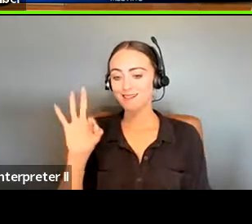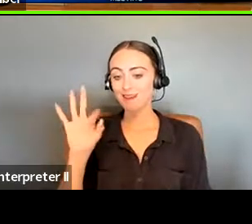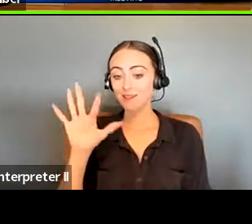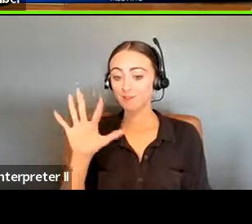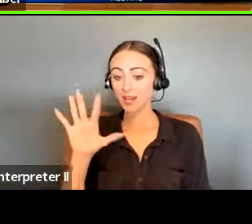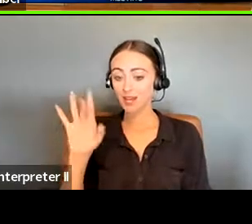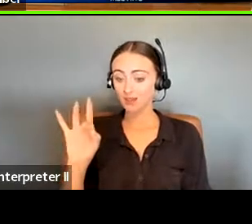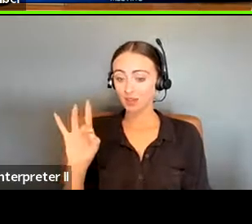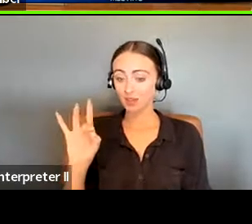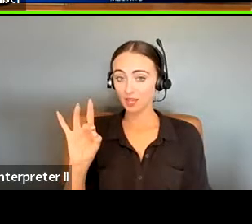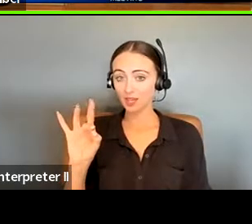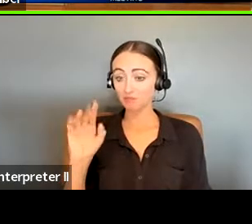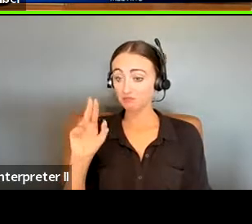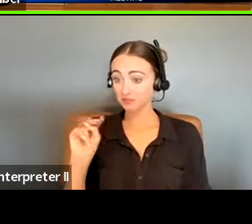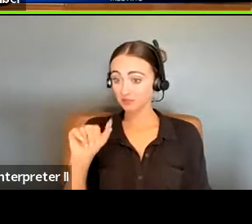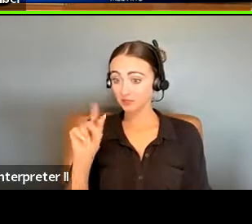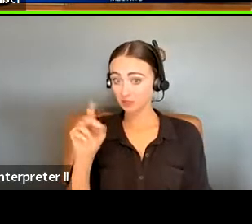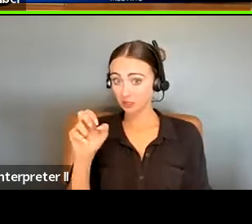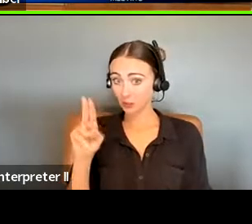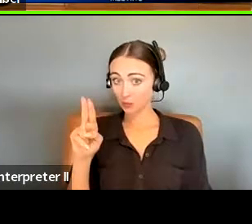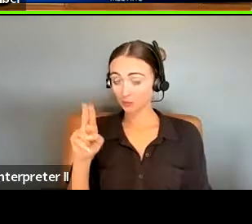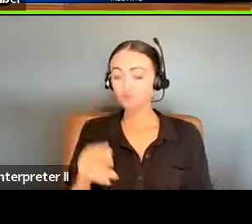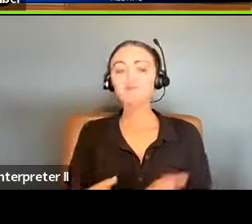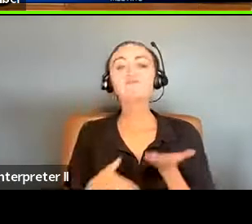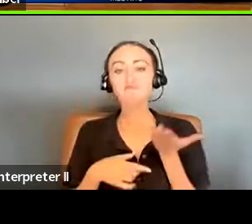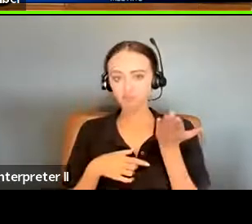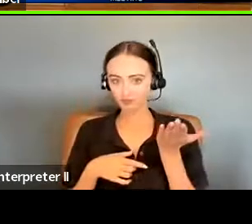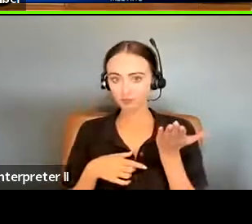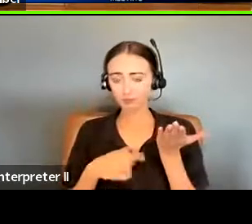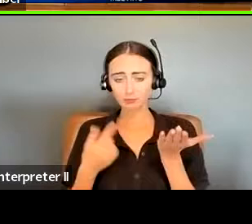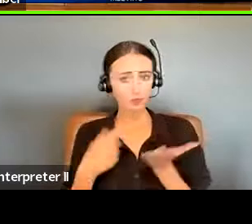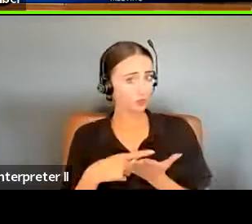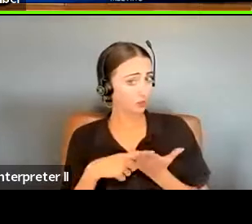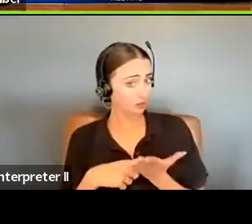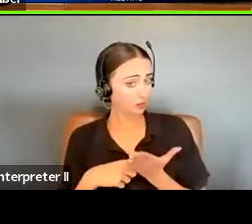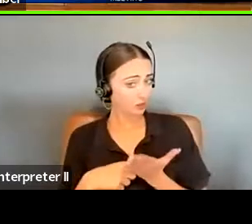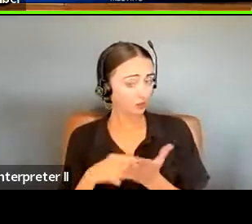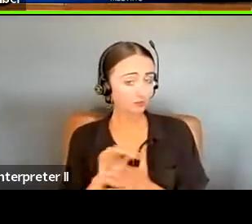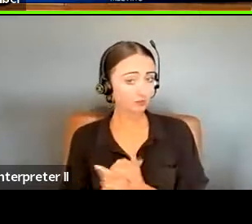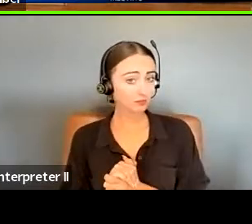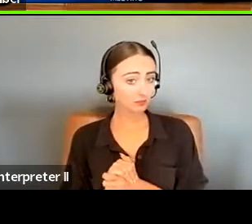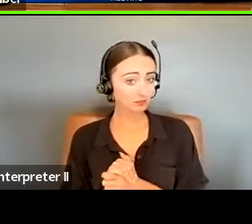24-958. Councilmember Nadeau. So moved. Is there discussion?